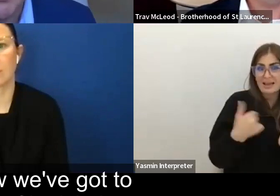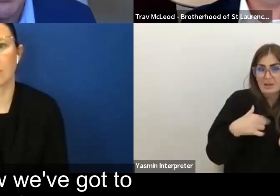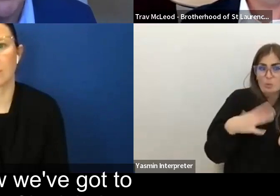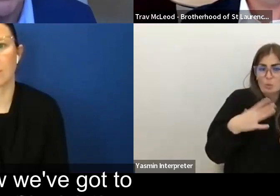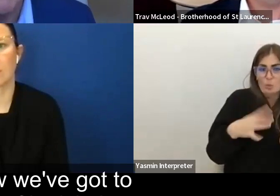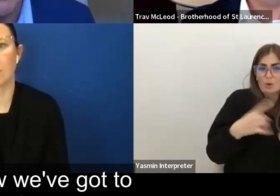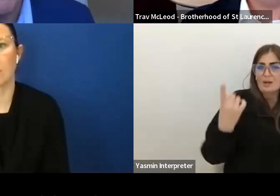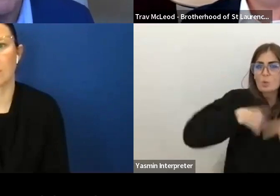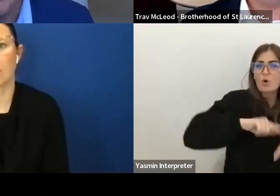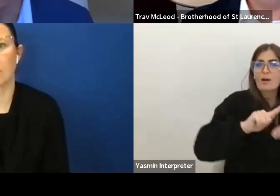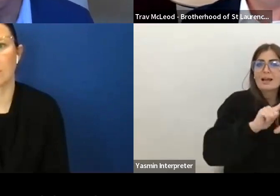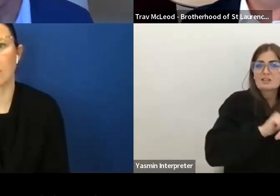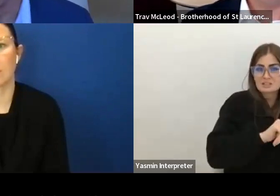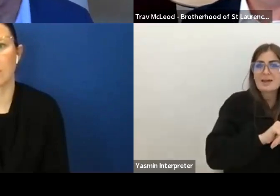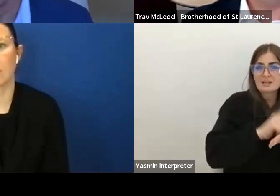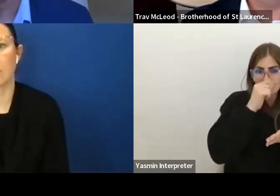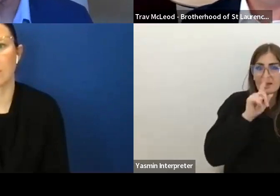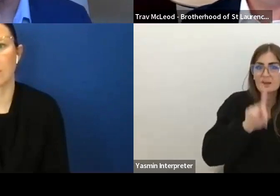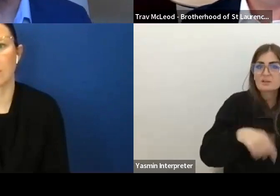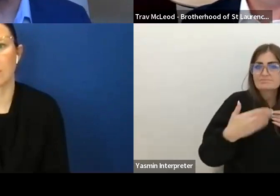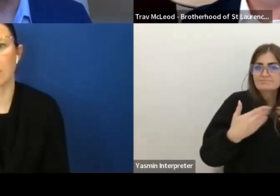piece of legislation and a vehicle to drive that.